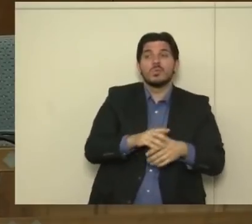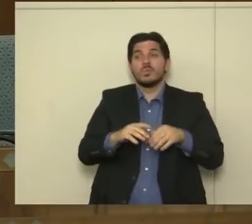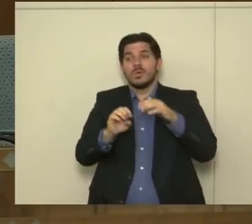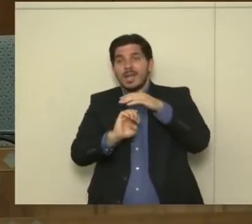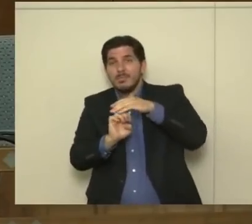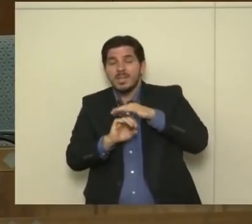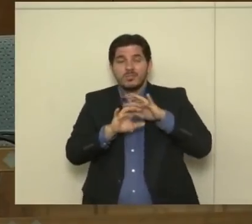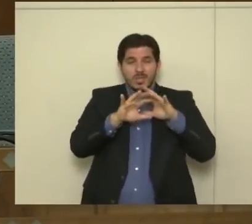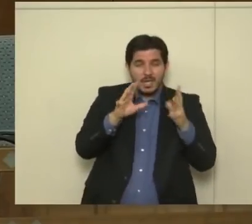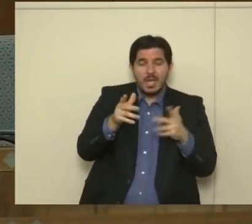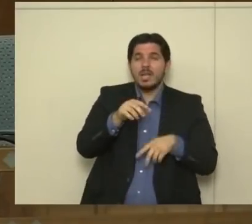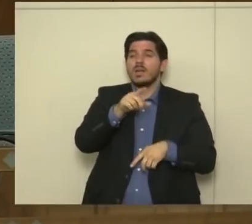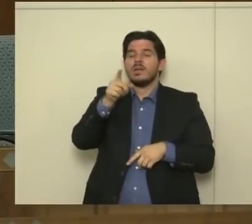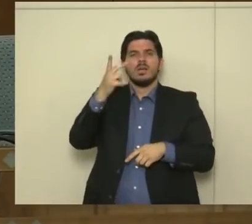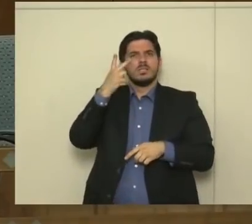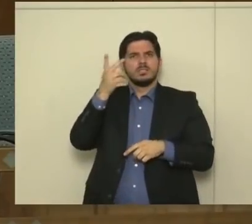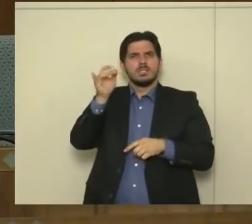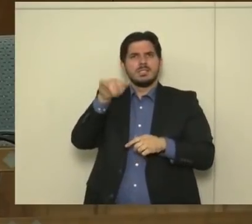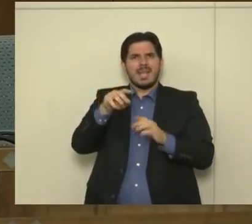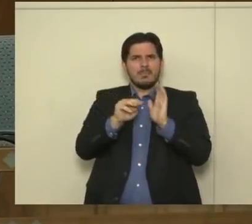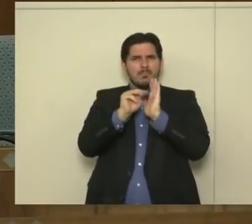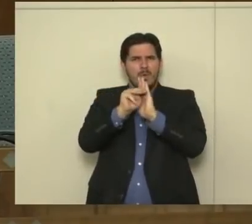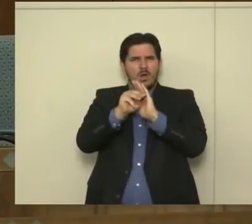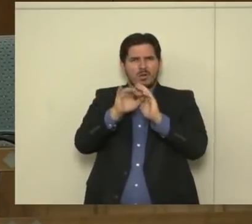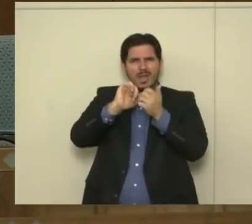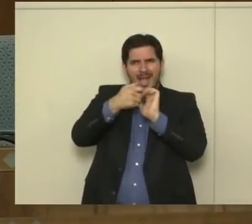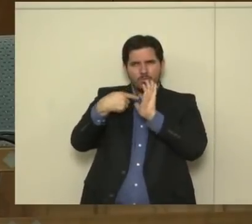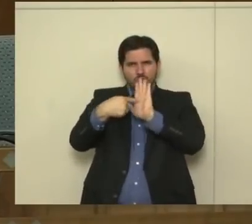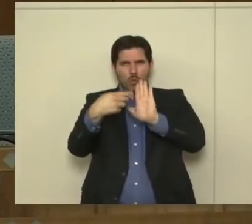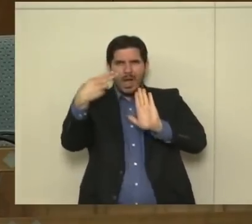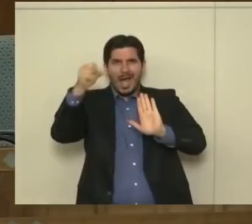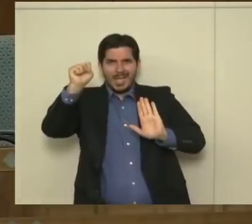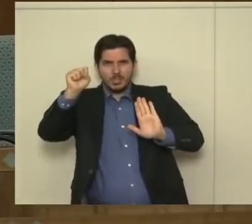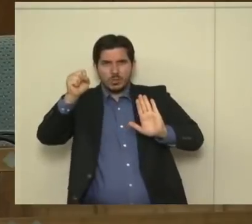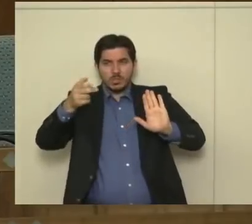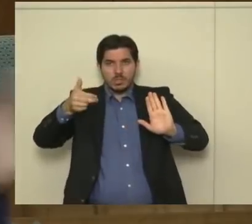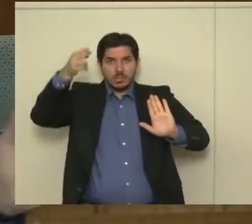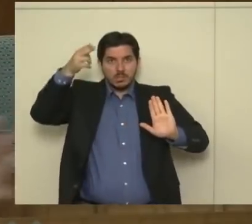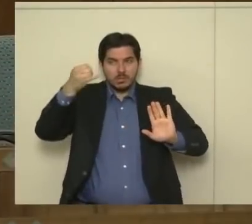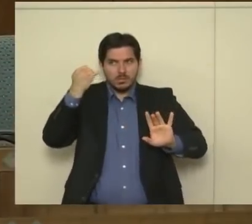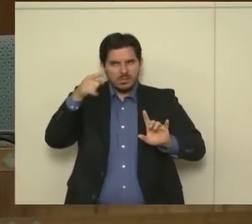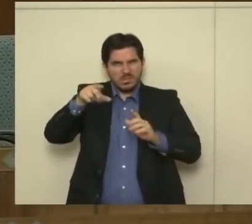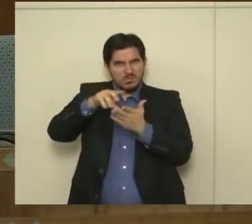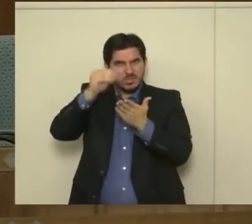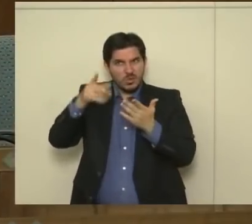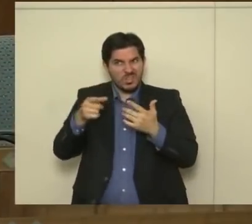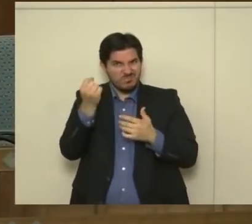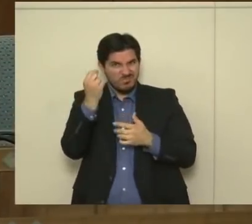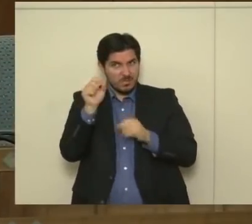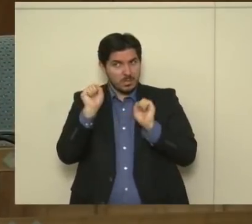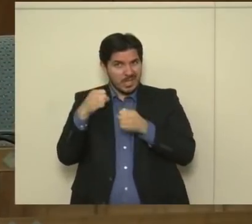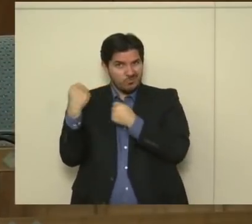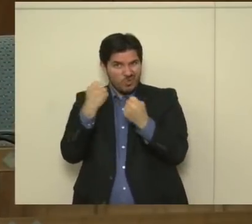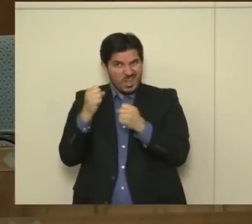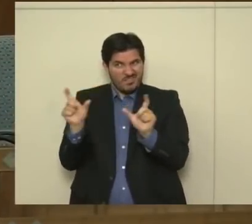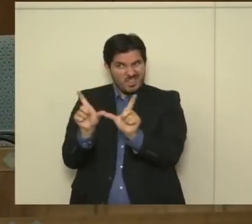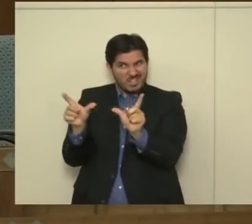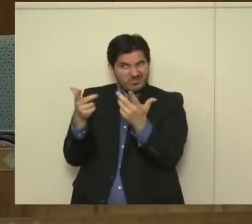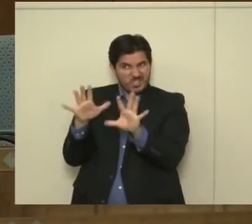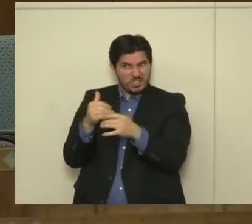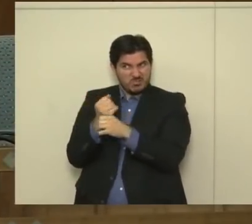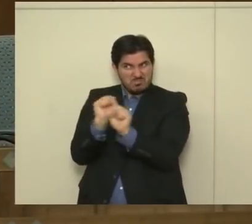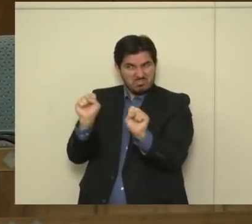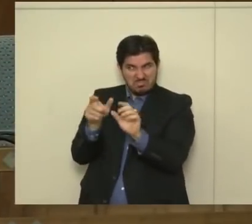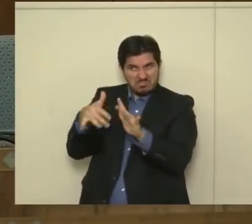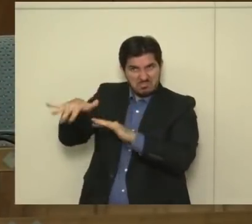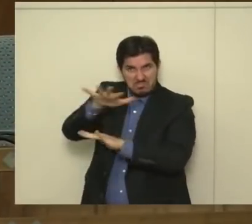increase in the model for high school students, who can drive and are far more independent. And so